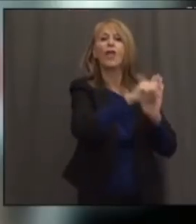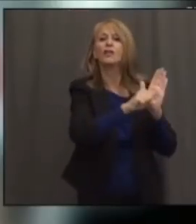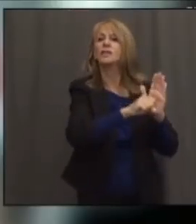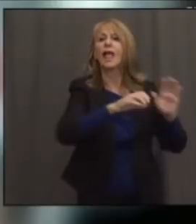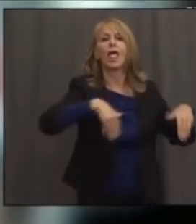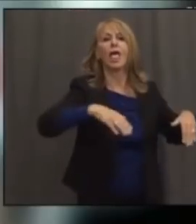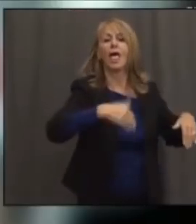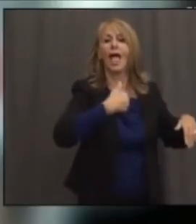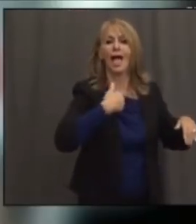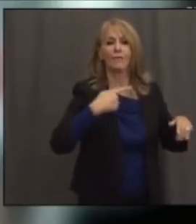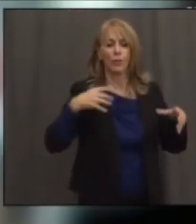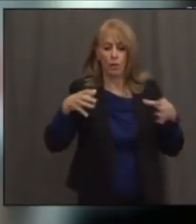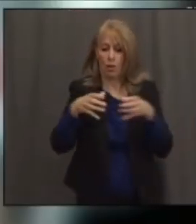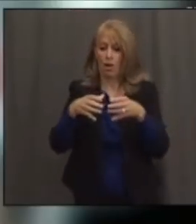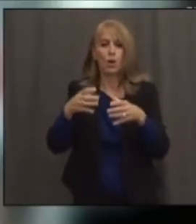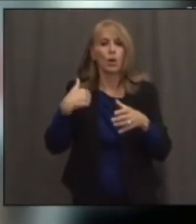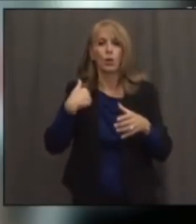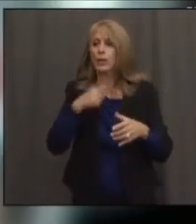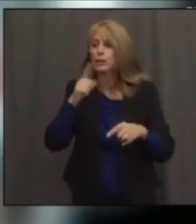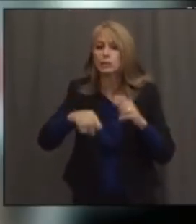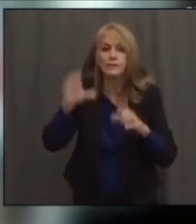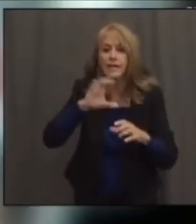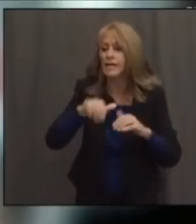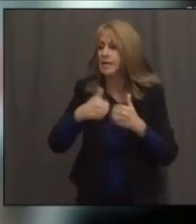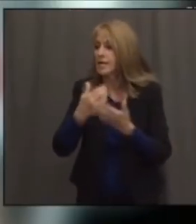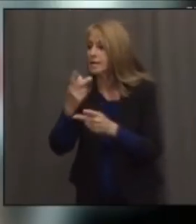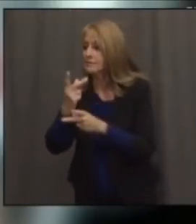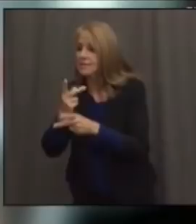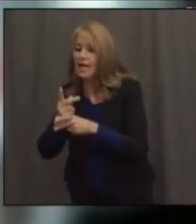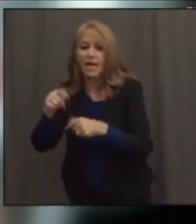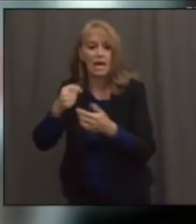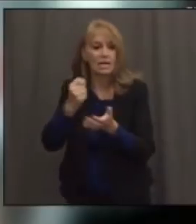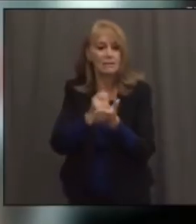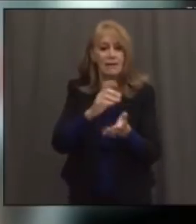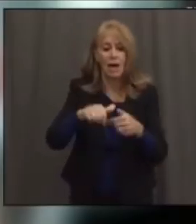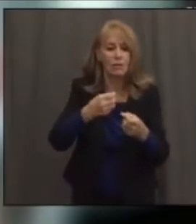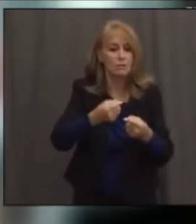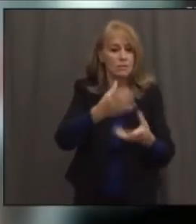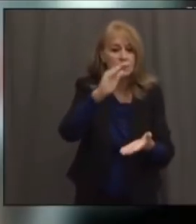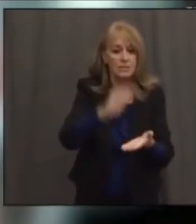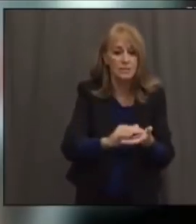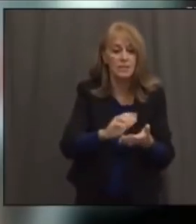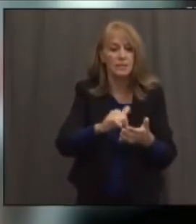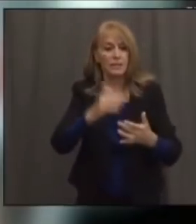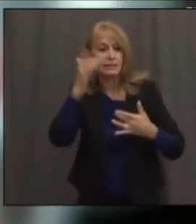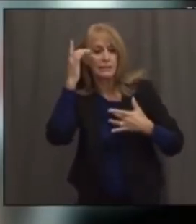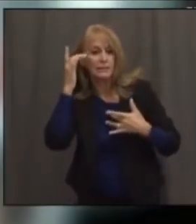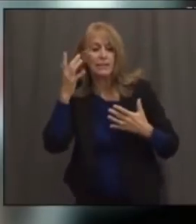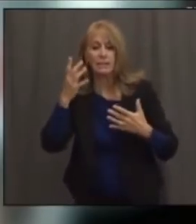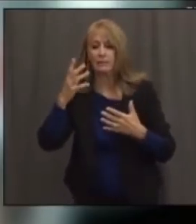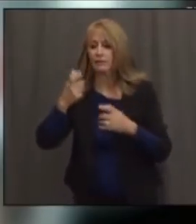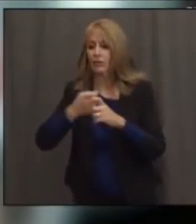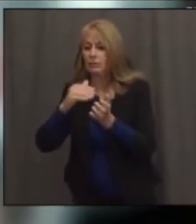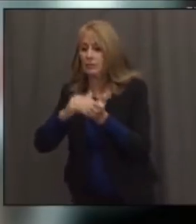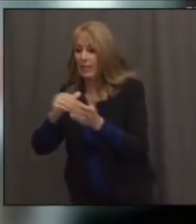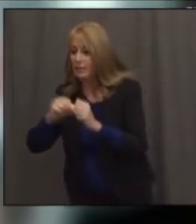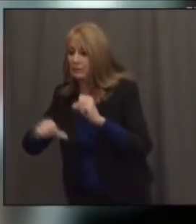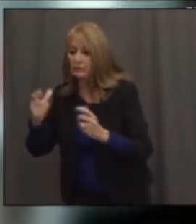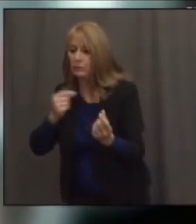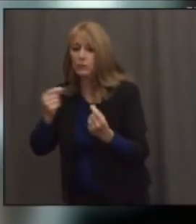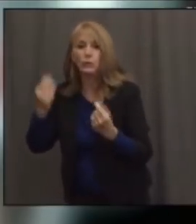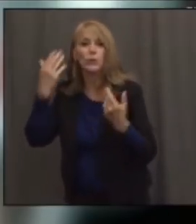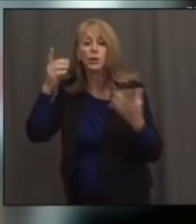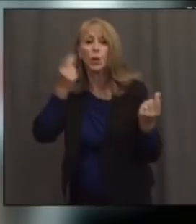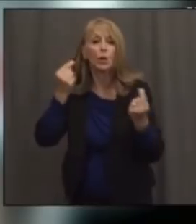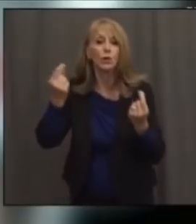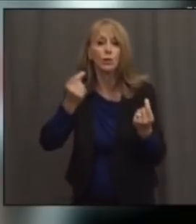we couldn't isolate infection. We didn't know how to treat the virus, both in terms of how we approached it clinically as well as the therapeutics we were using. I mean,